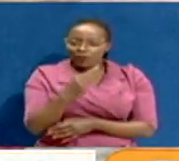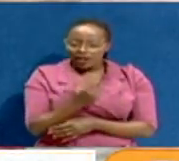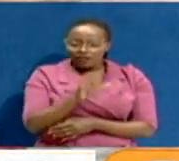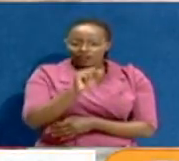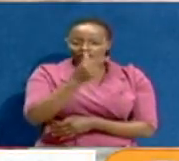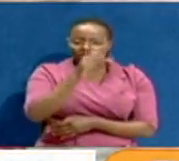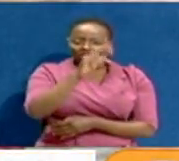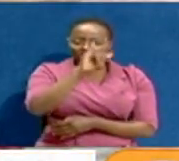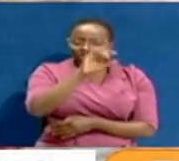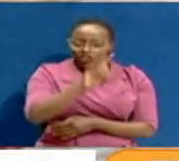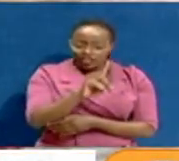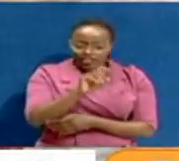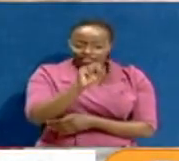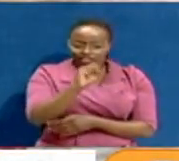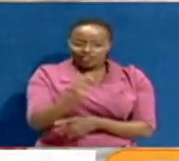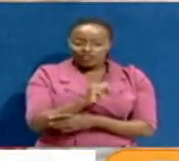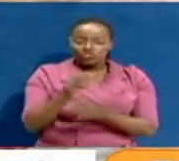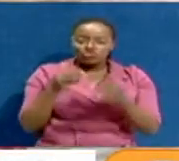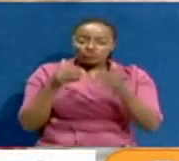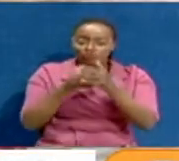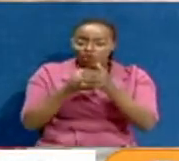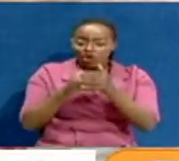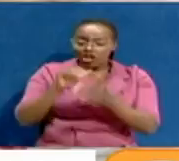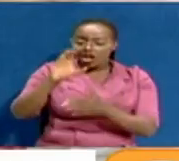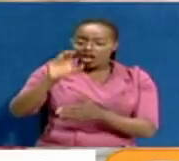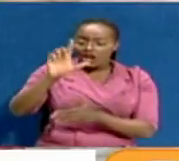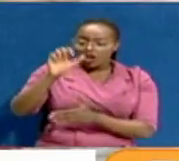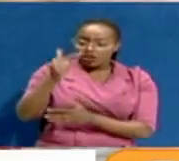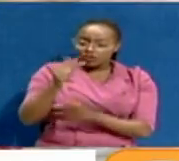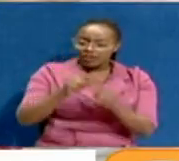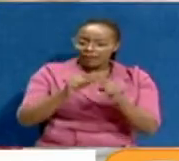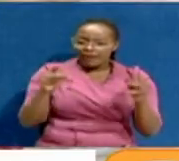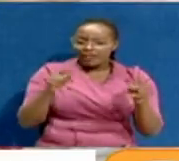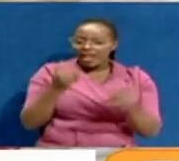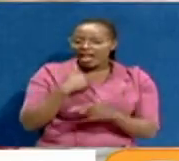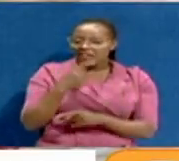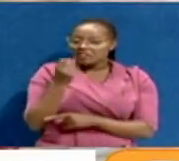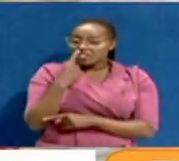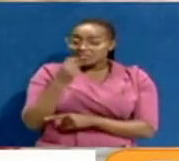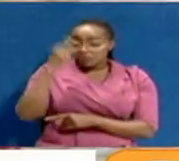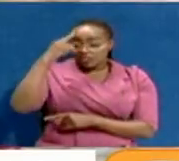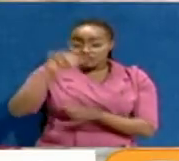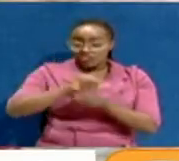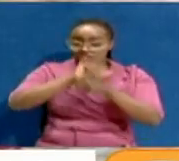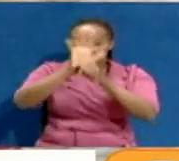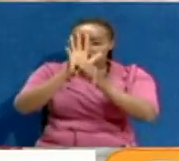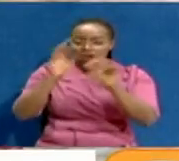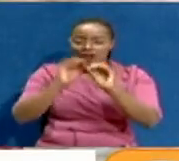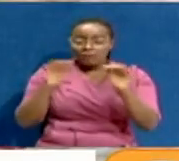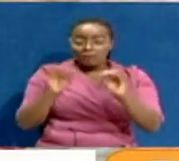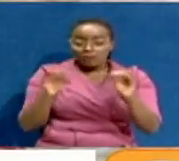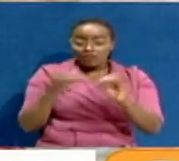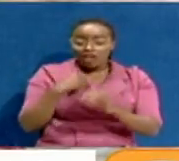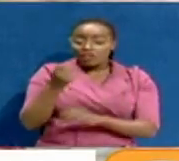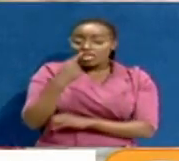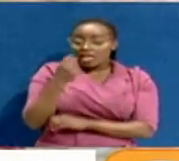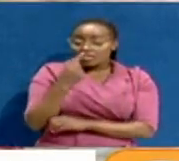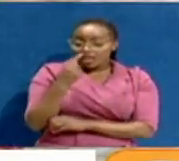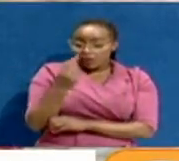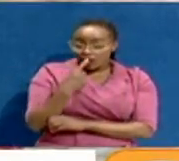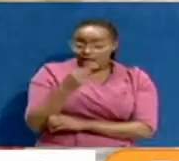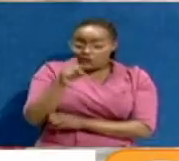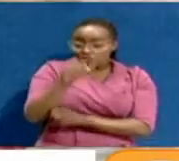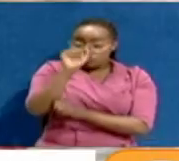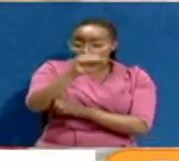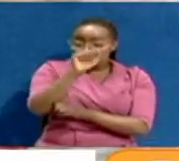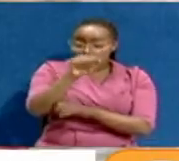steroids. We try to prevent clots, but beyond that, there aren't very good treatments for COVID-19. So having a drug, especially one that